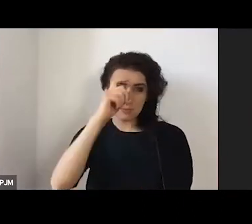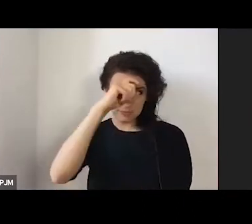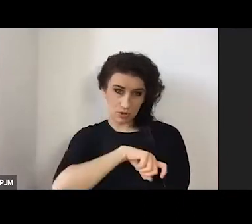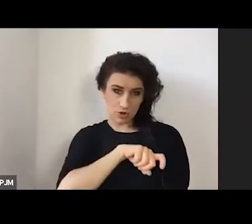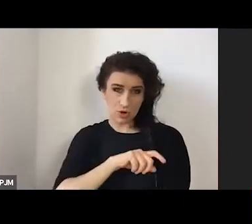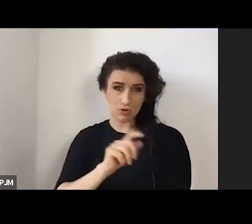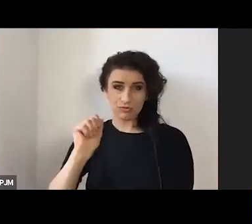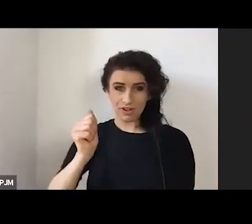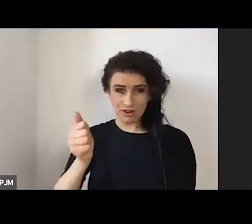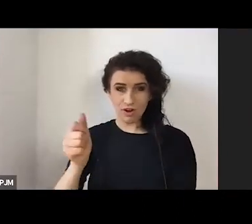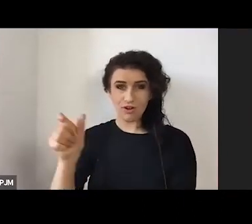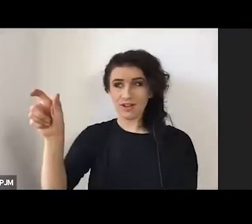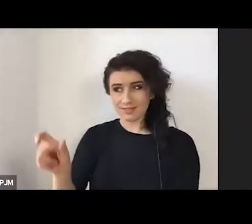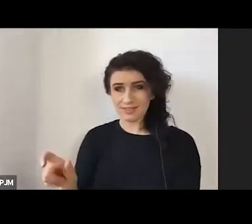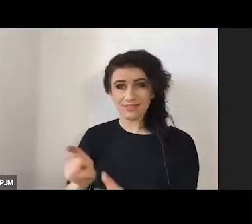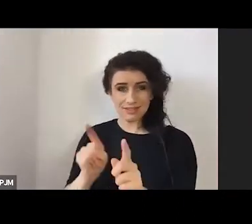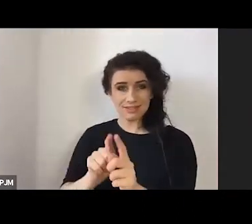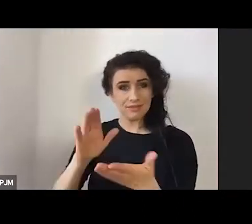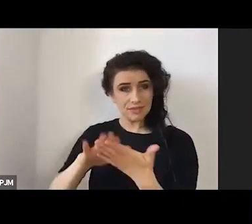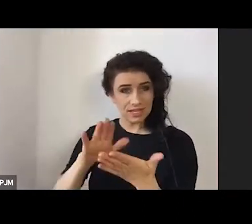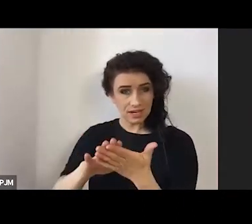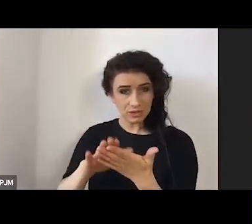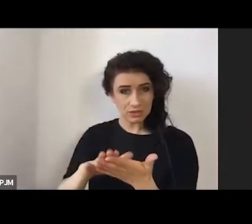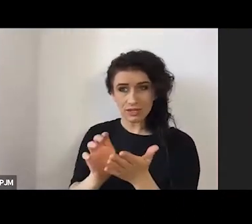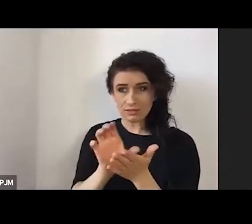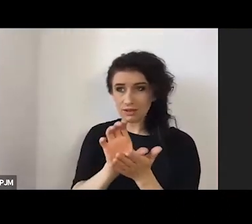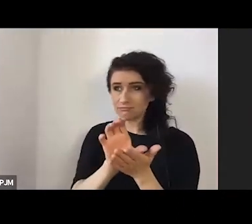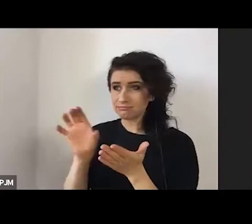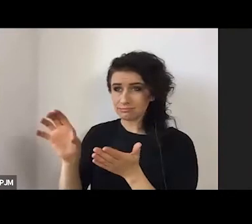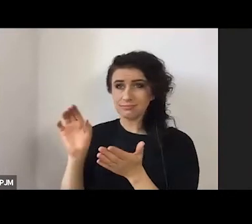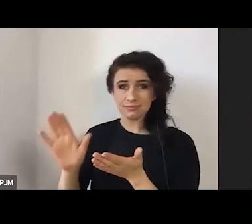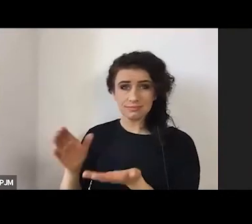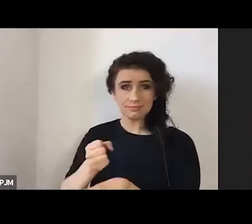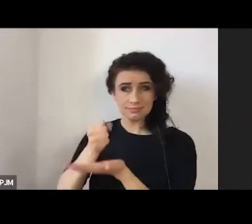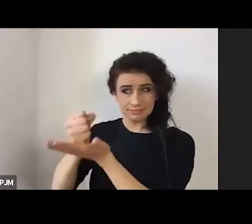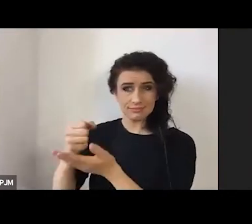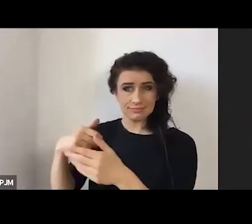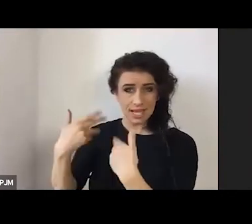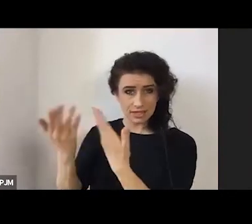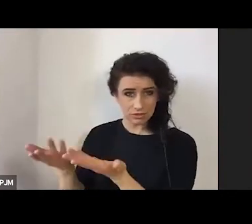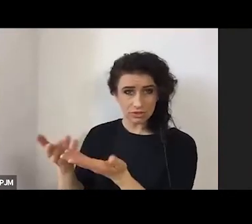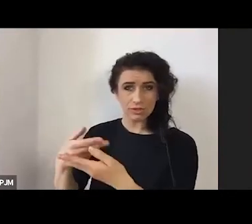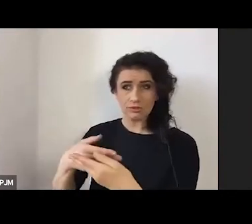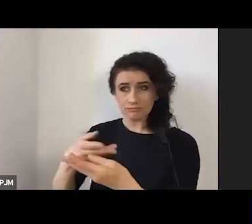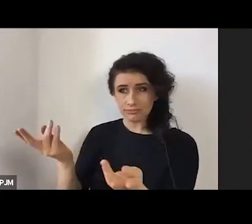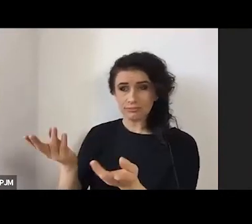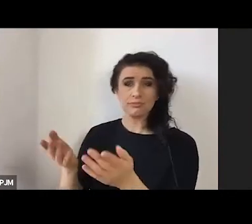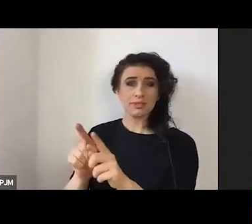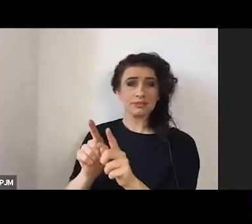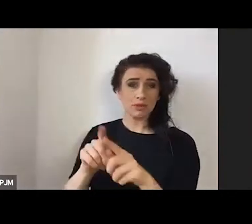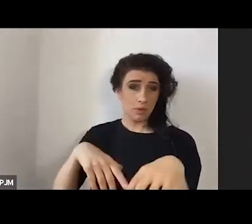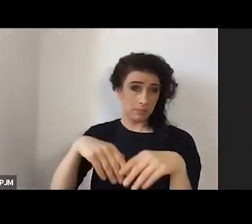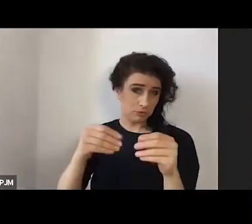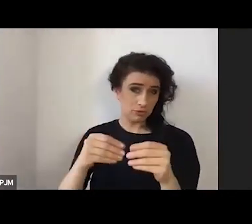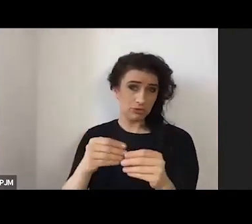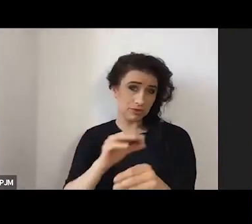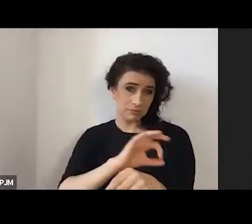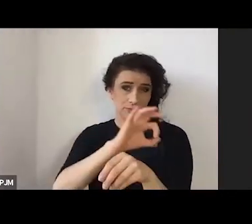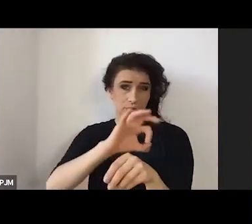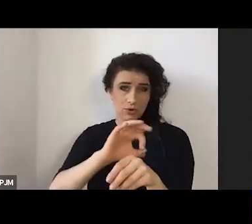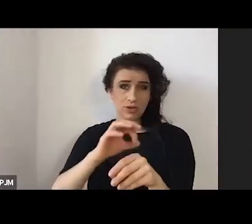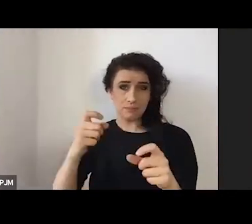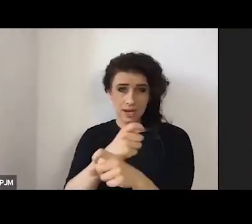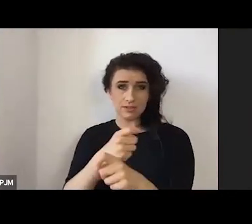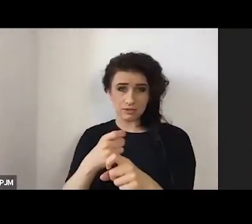the whole project, to start the whole project in public schools. So it needs to be simultaneous. The intervention needs